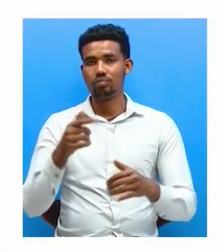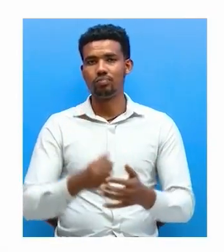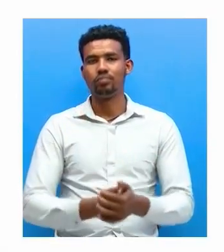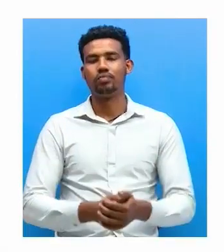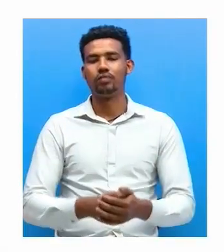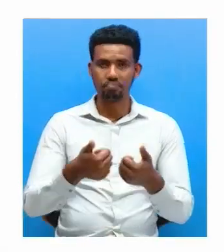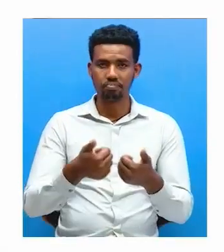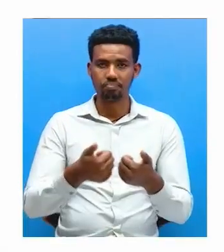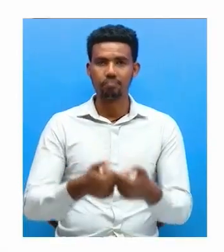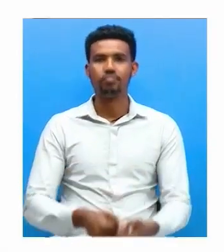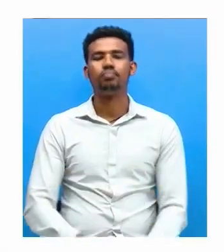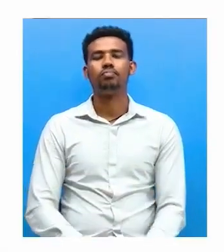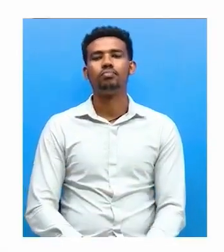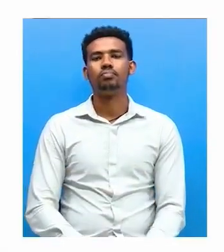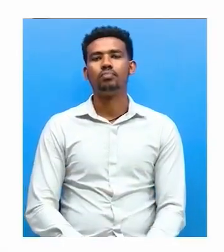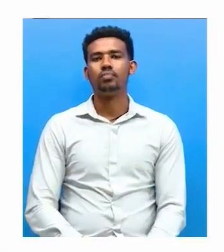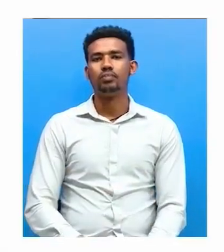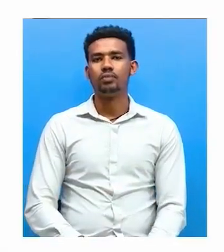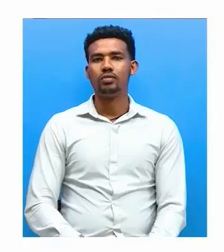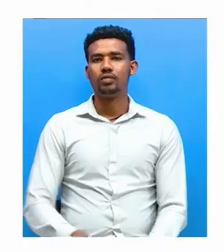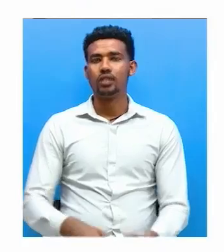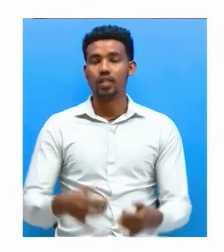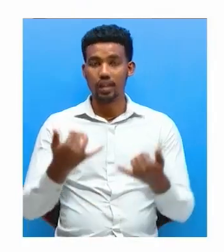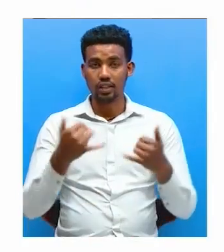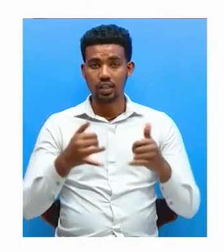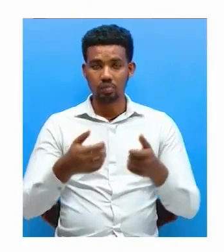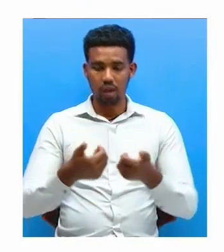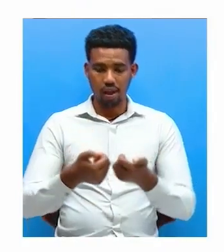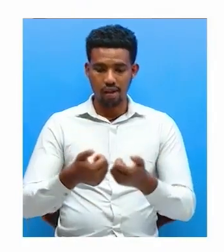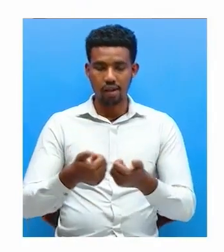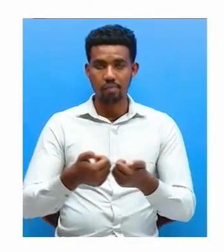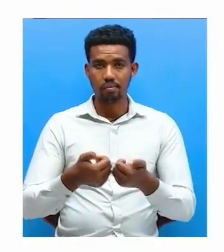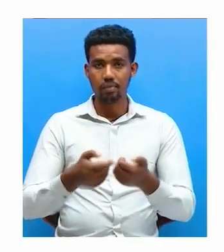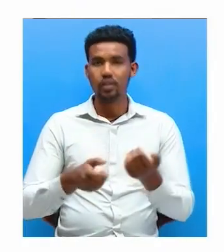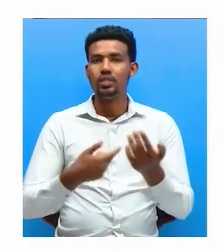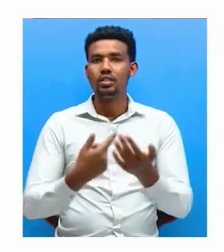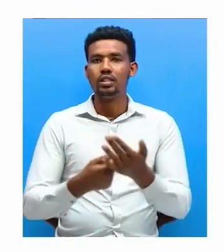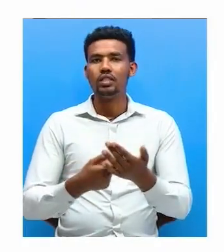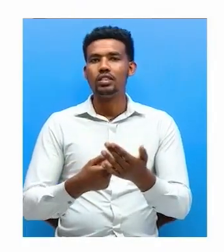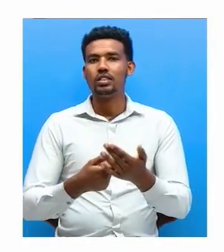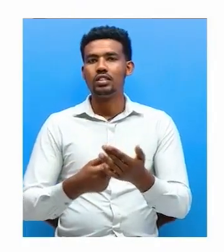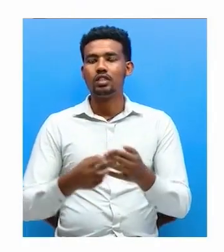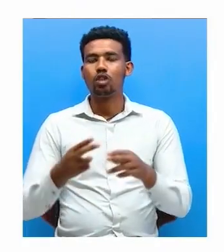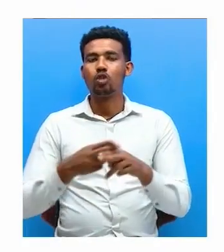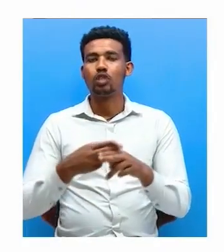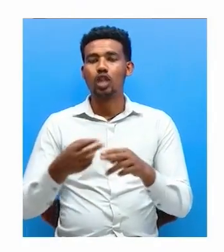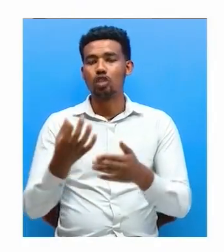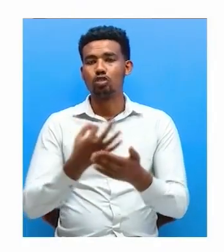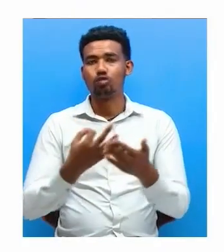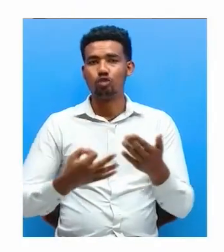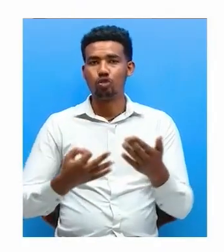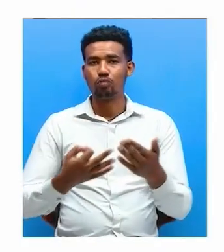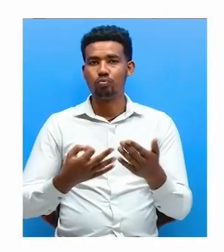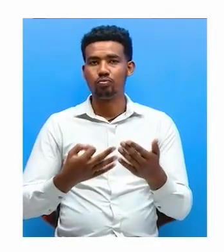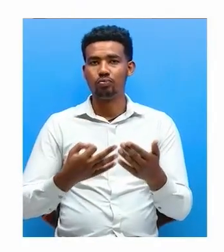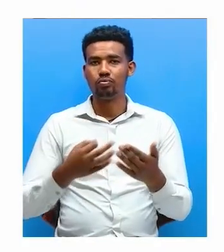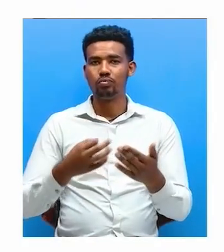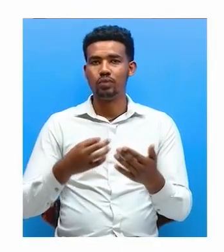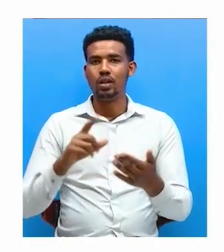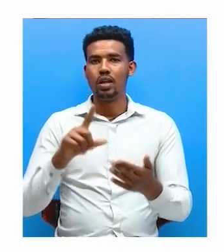a game. Let us play a game. That is the contracted form of let us.